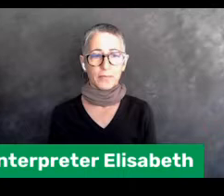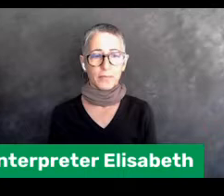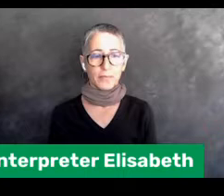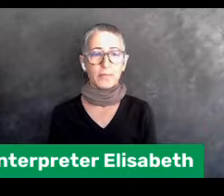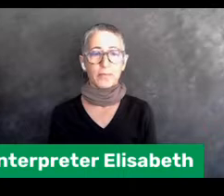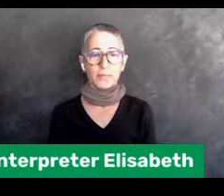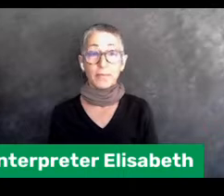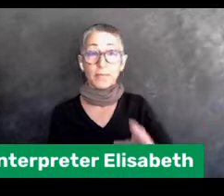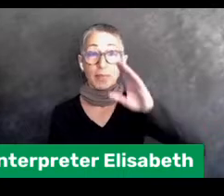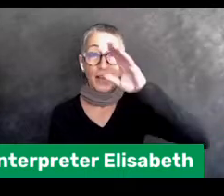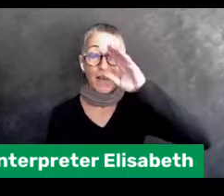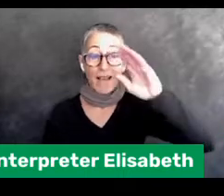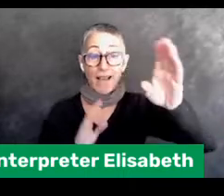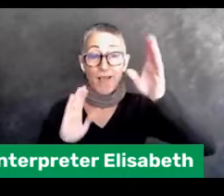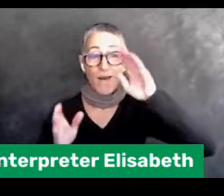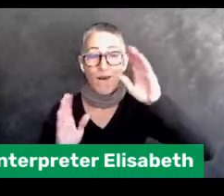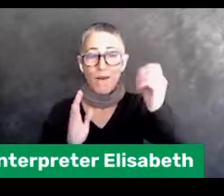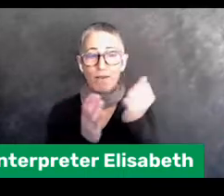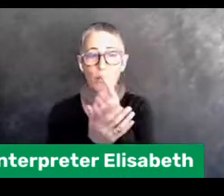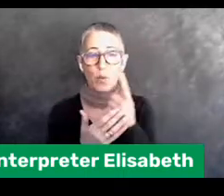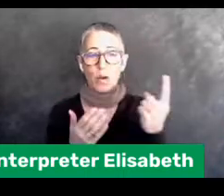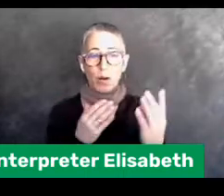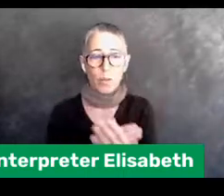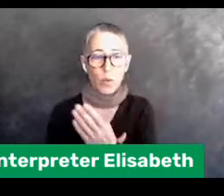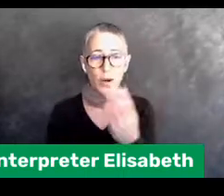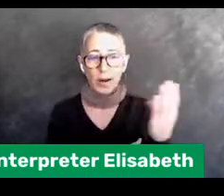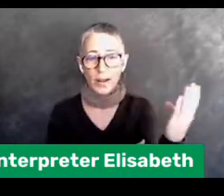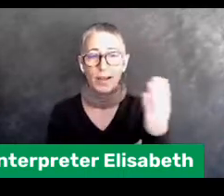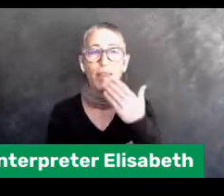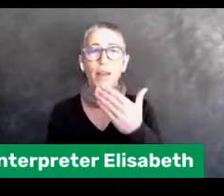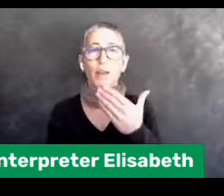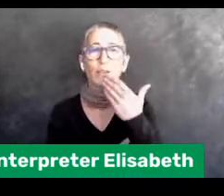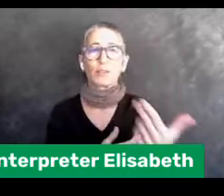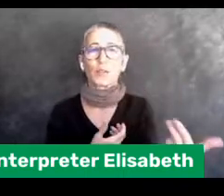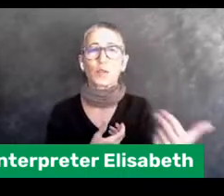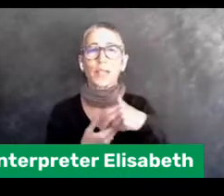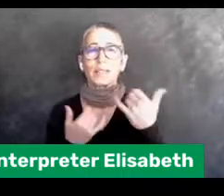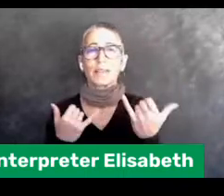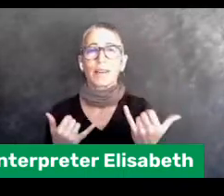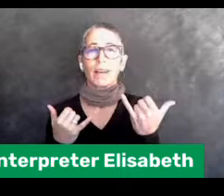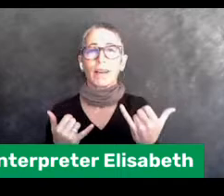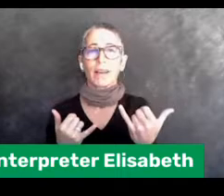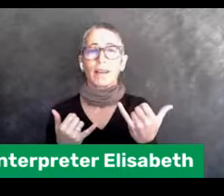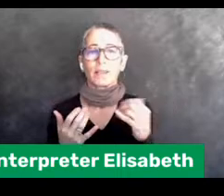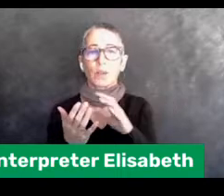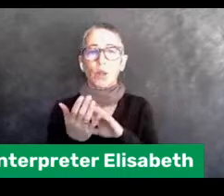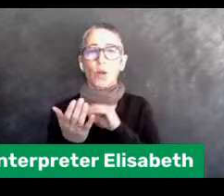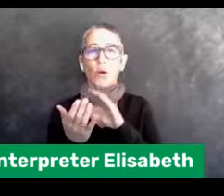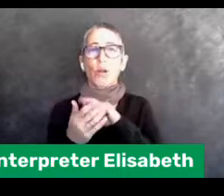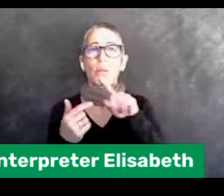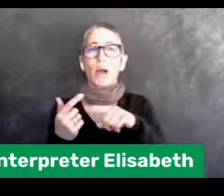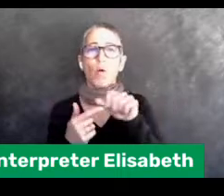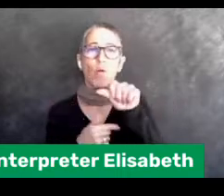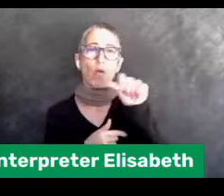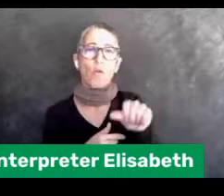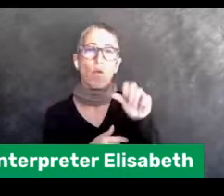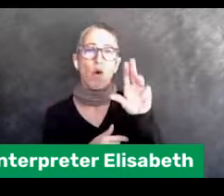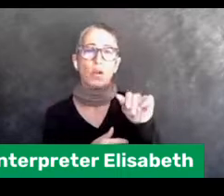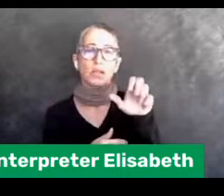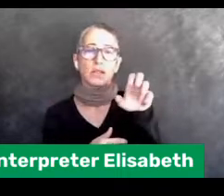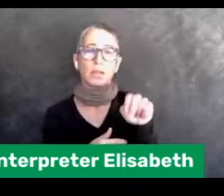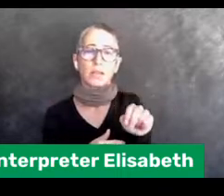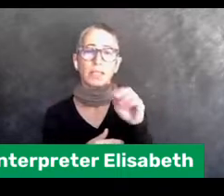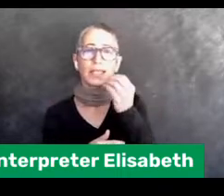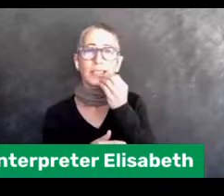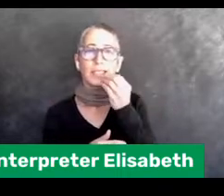Hello, everyone. Good morning. Thank you all for joining us today to learn more about the Austin Eats Initiative. I would also like